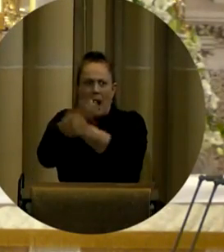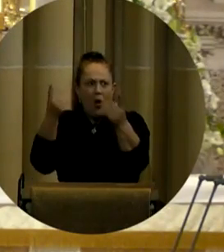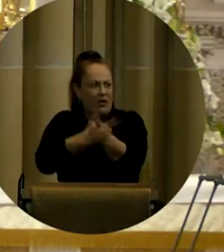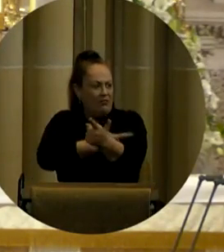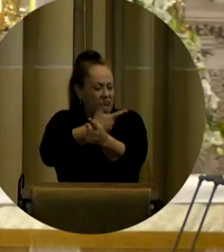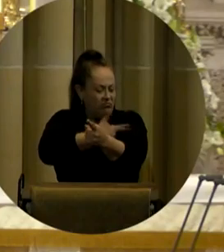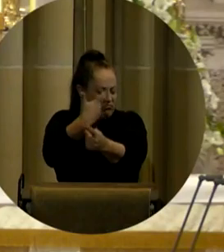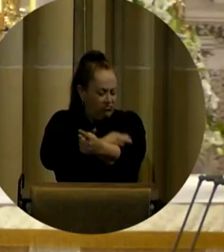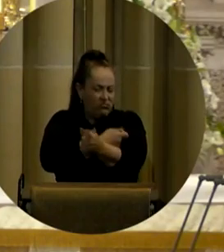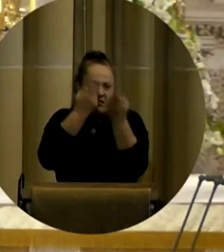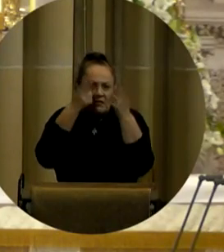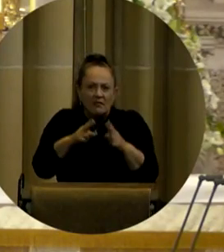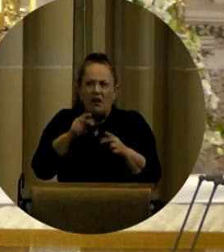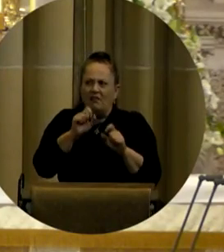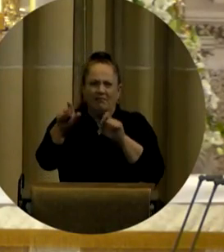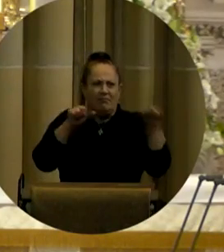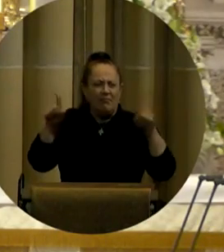and more.